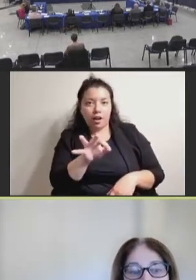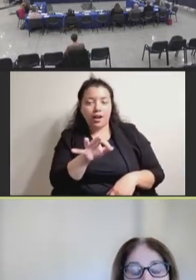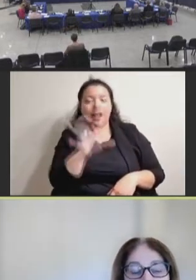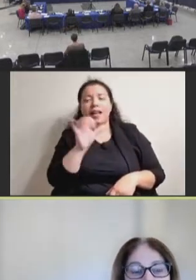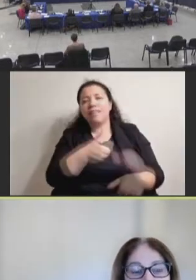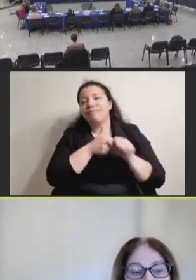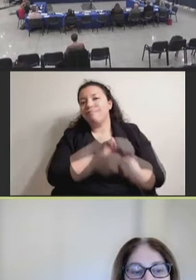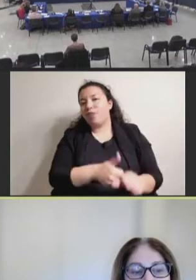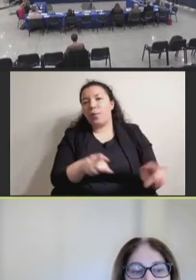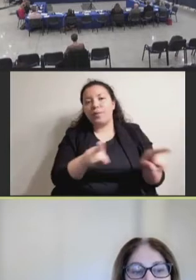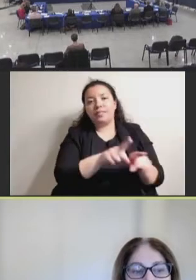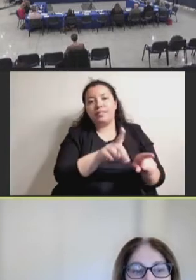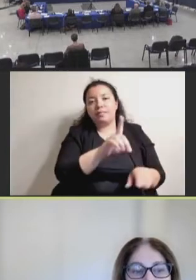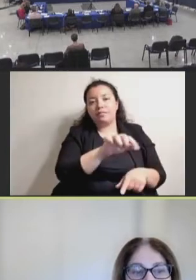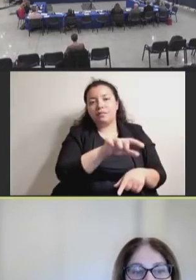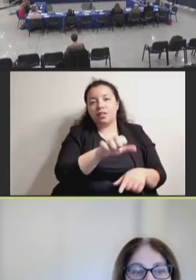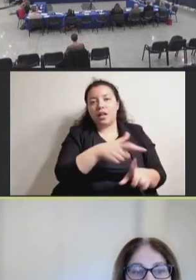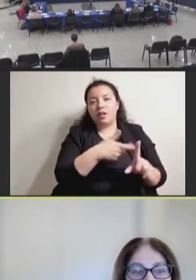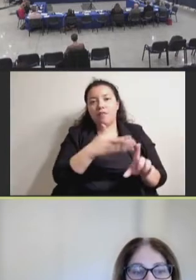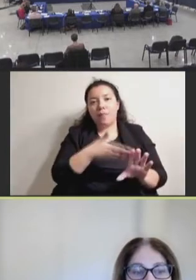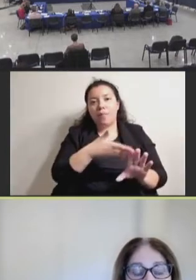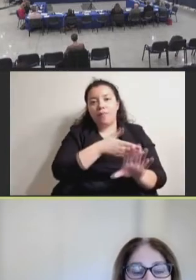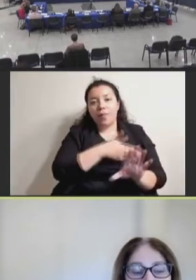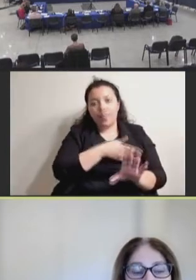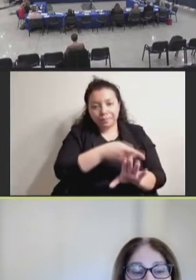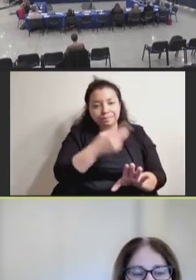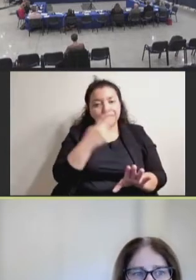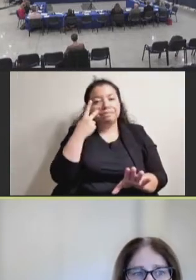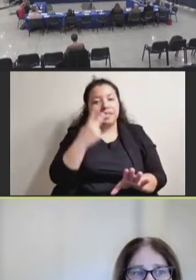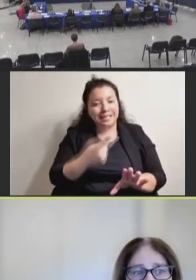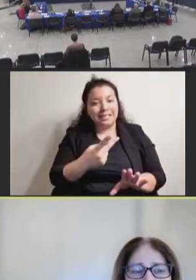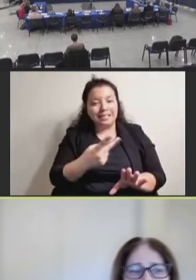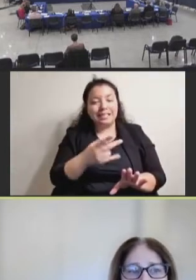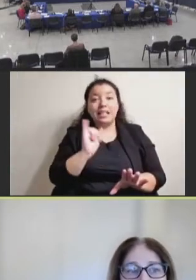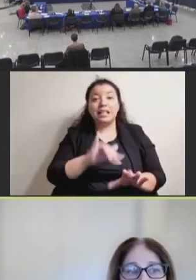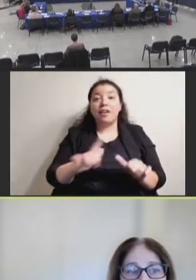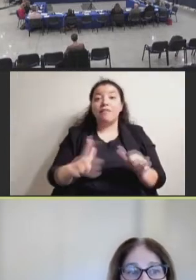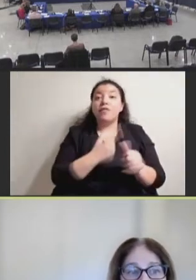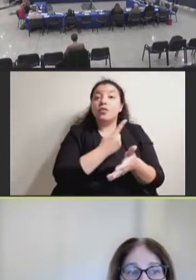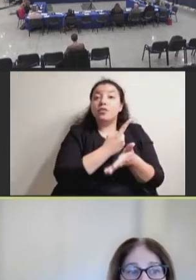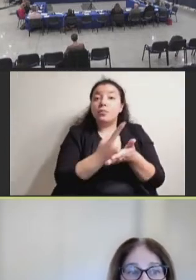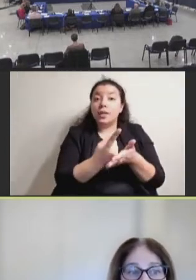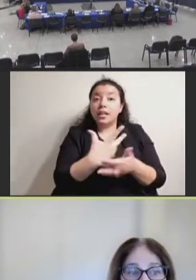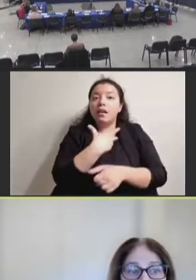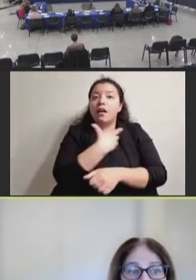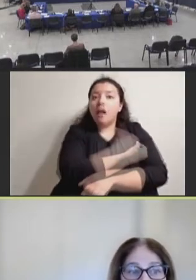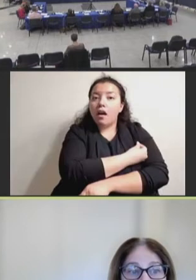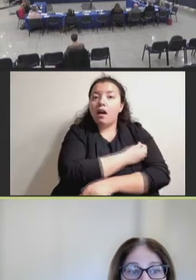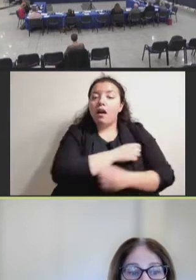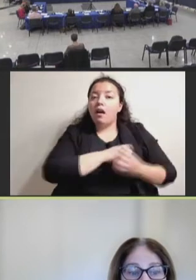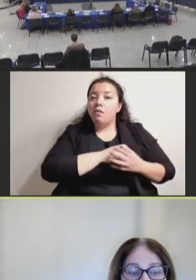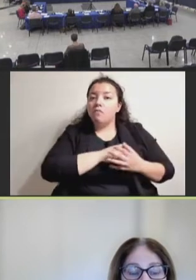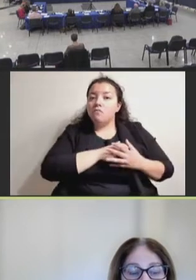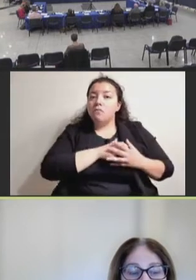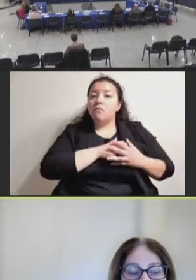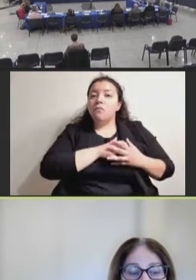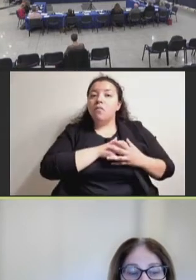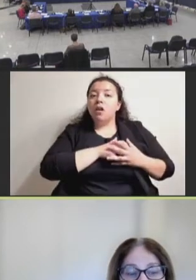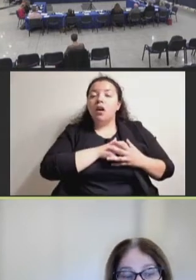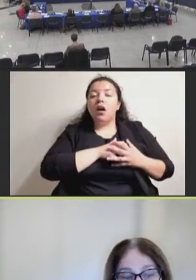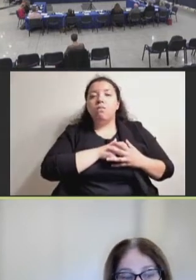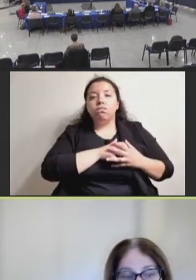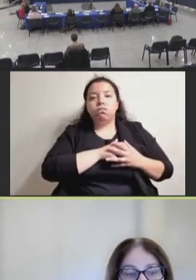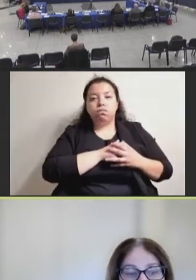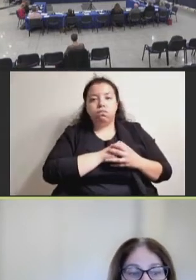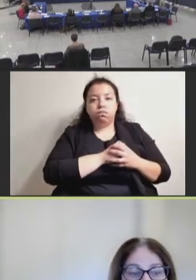you earlier from the primary series. We are seeing a large clustering in that first week after vaccination, after the booster dose during days 0,